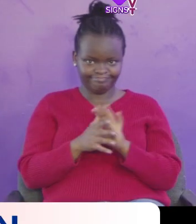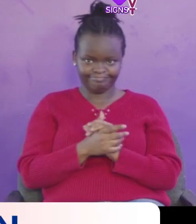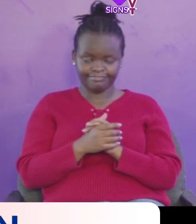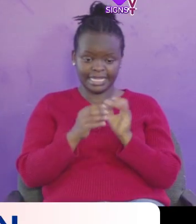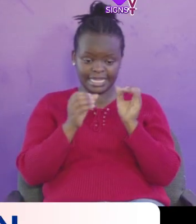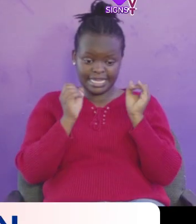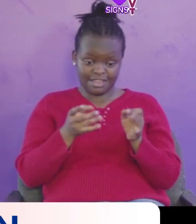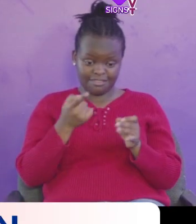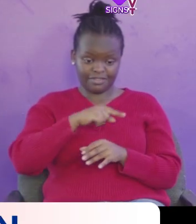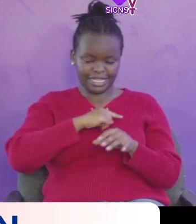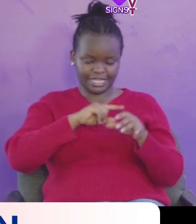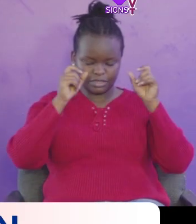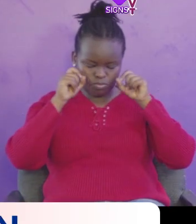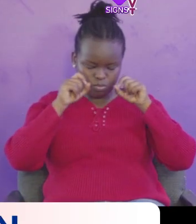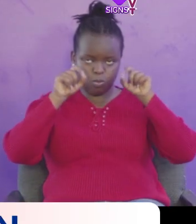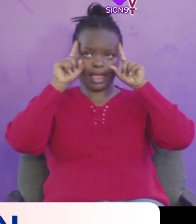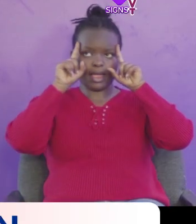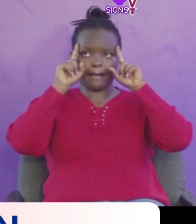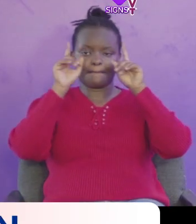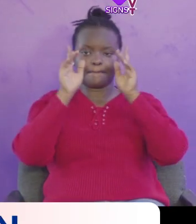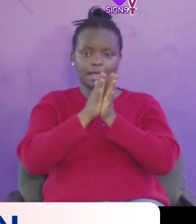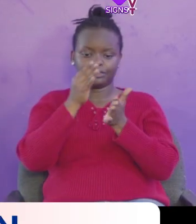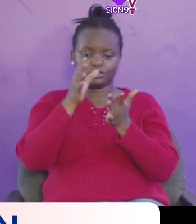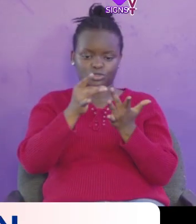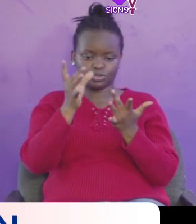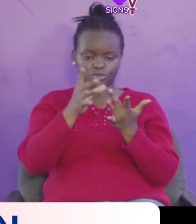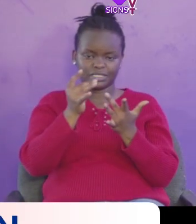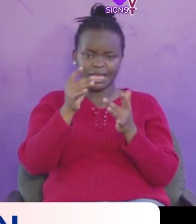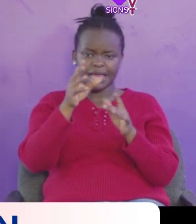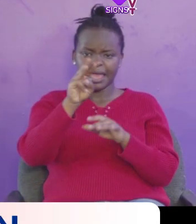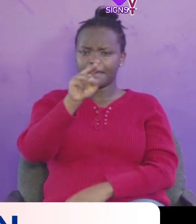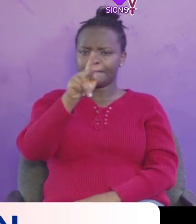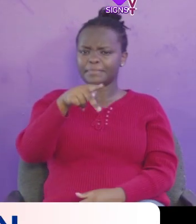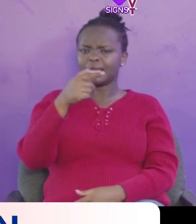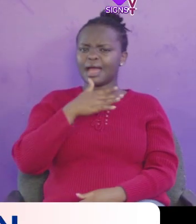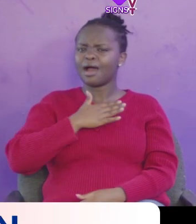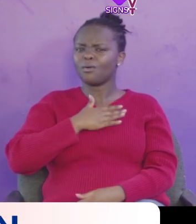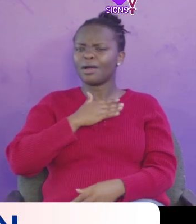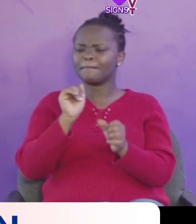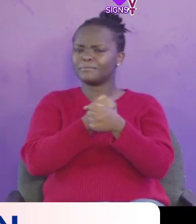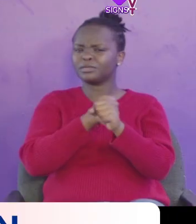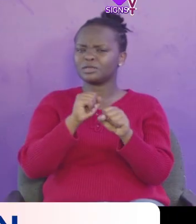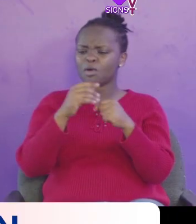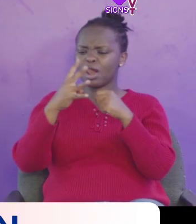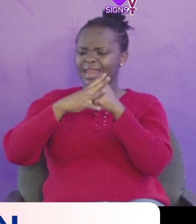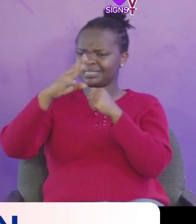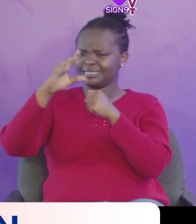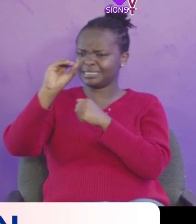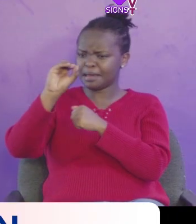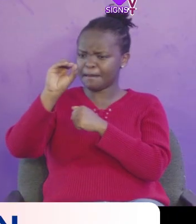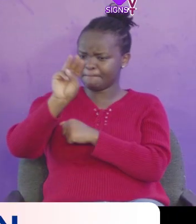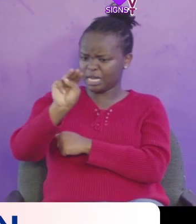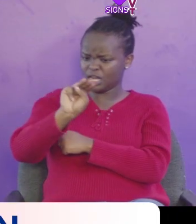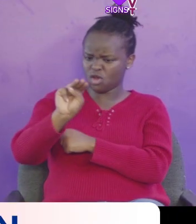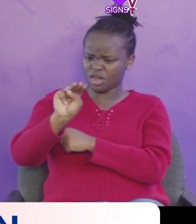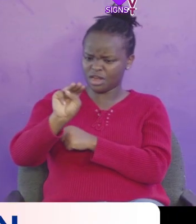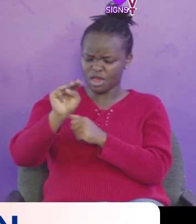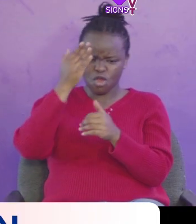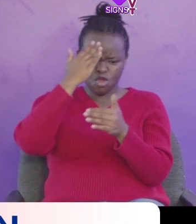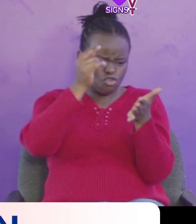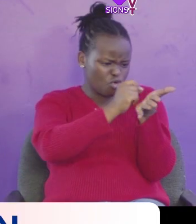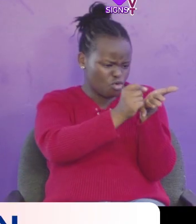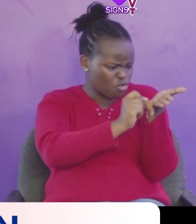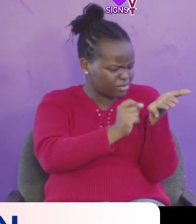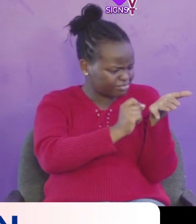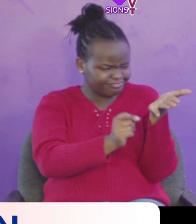wake up and choose because our MP cannot account for over 90 million. Okay, mimi sijasema ni wewe umesema.